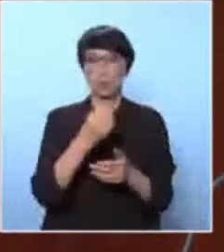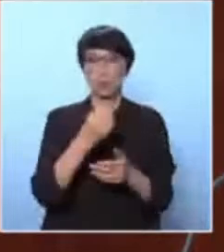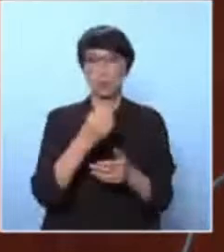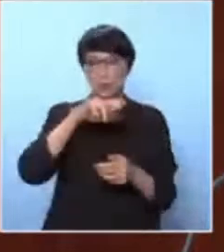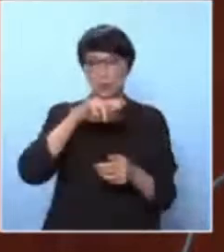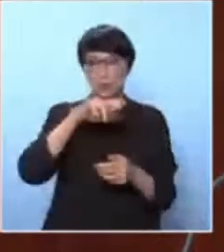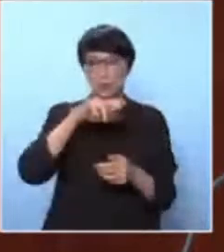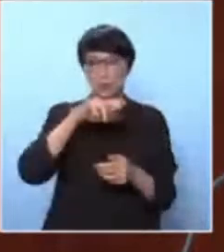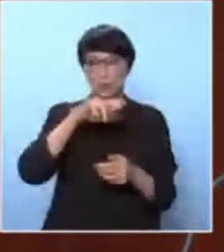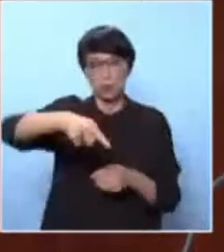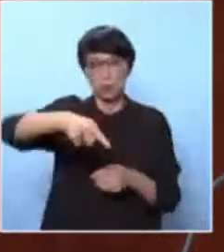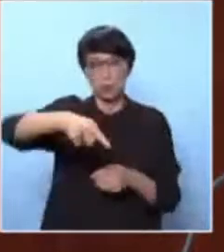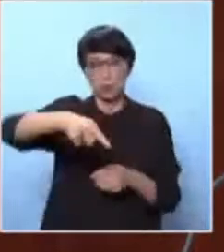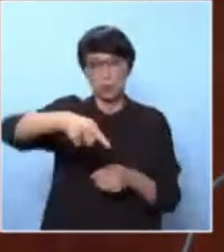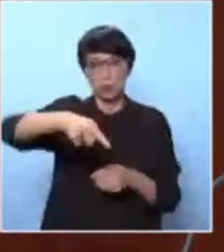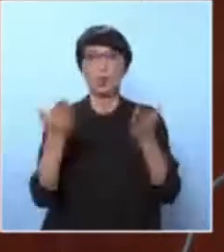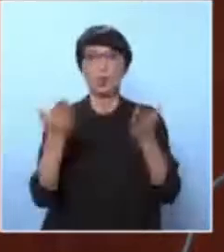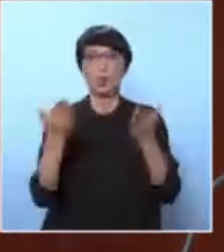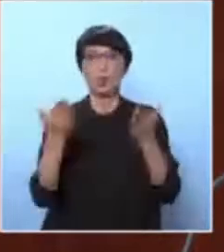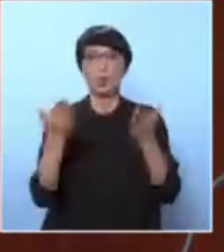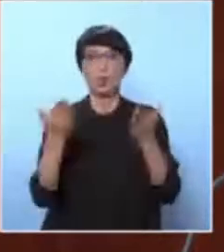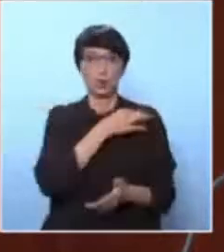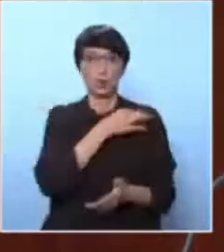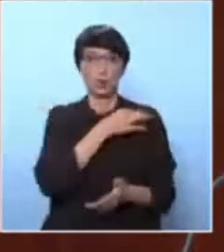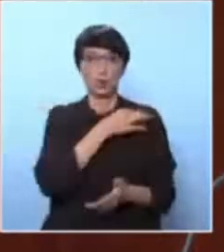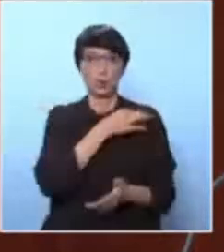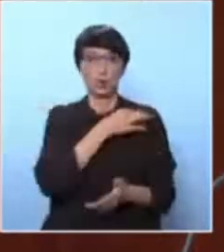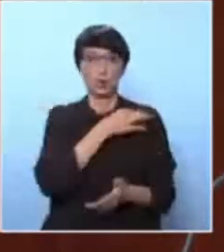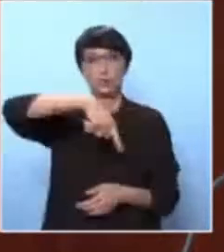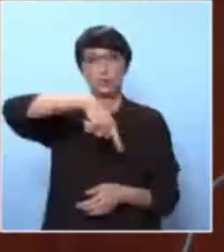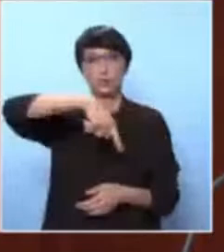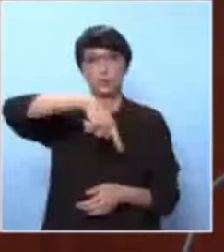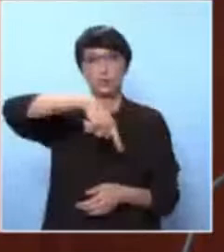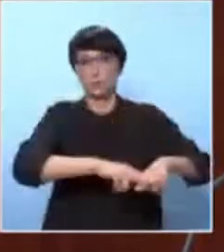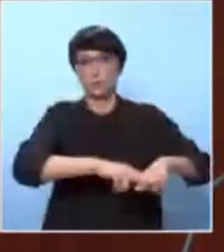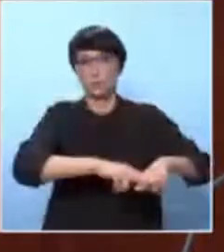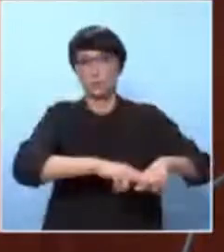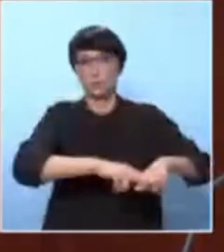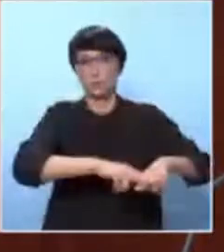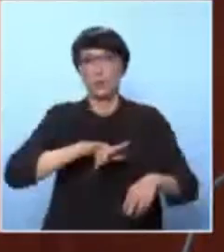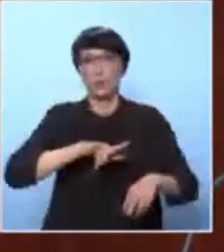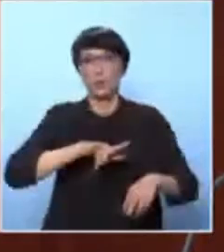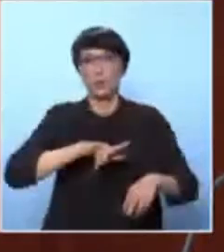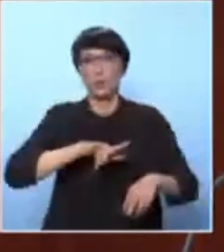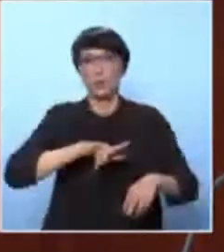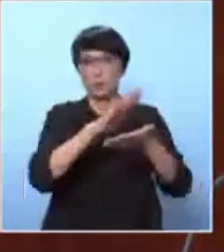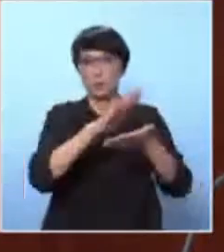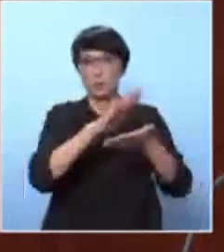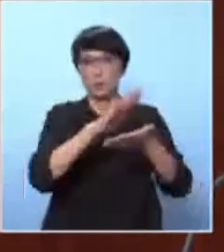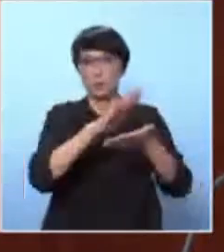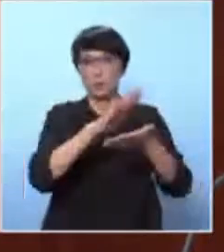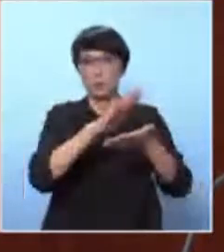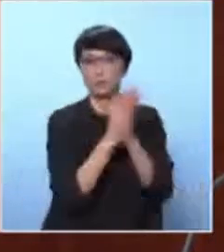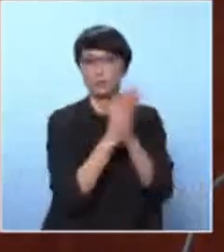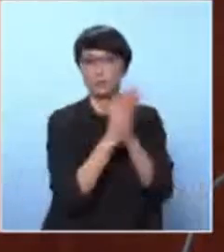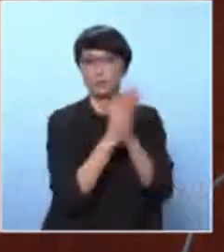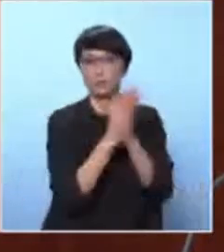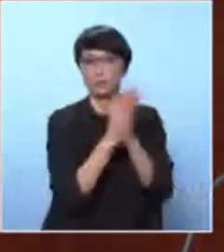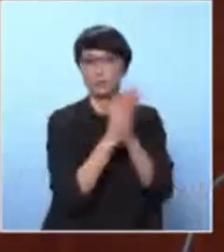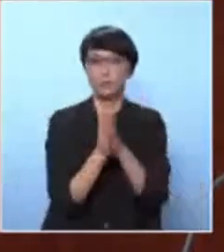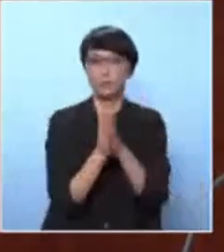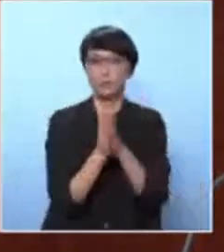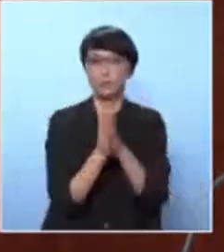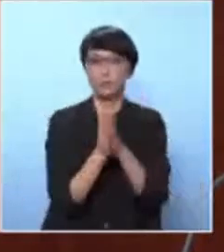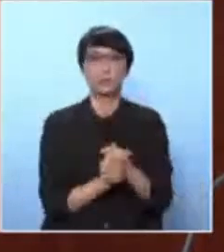complementarity with the Zhuhai Airport's aviation network in the mainland, the HKIA will introduce the Fly via Zhuhai Hong